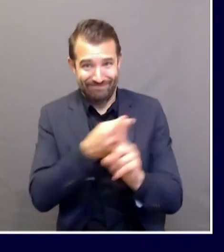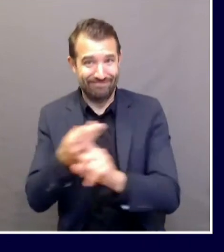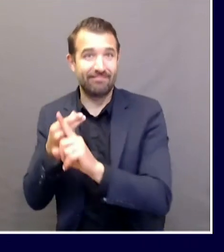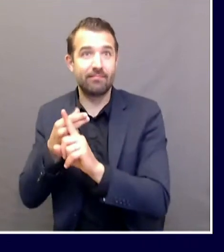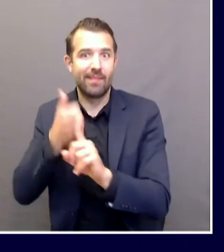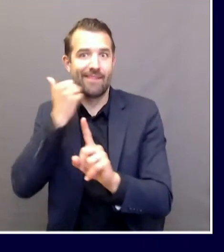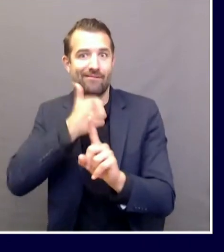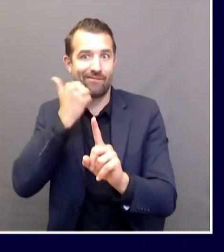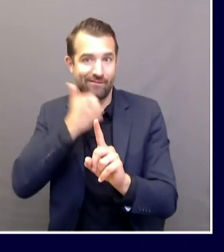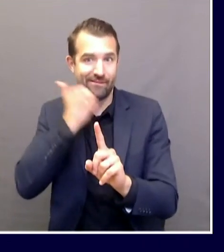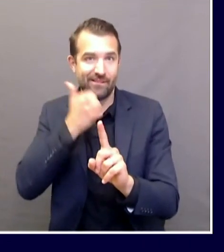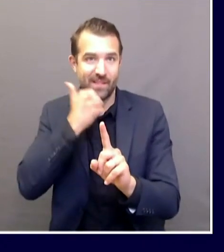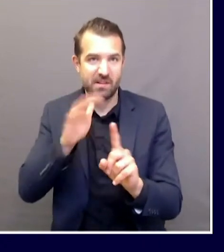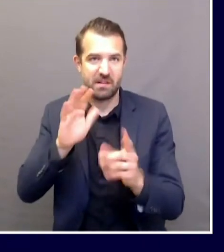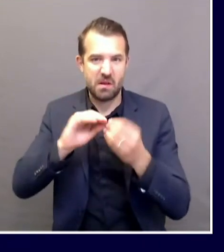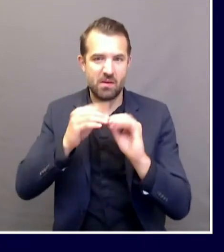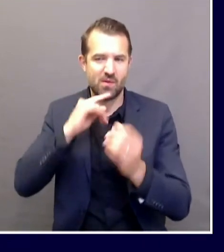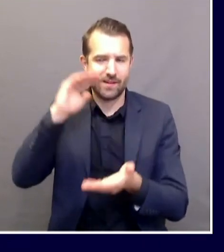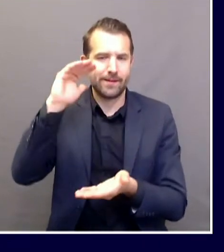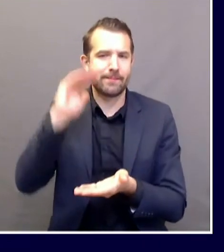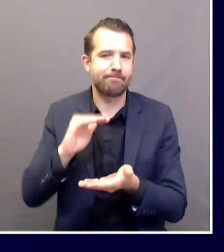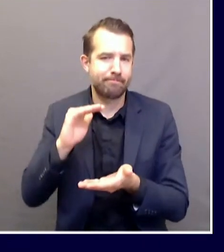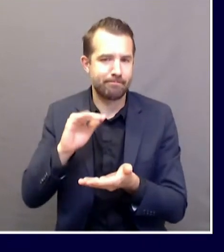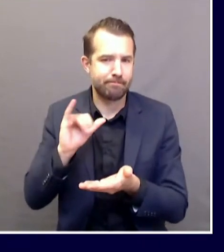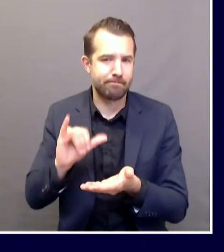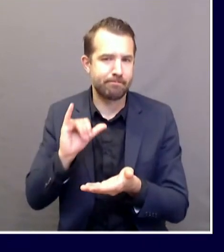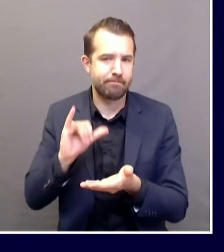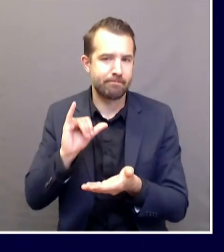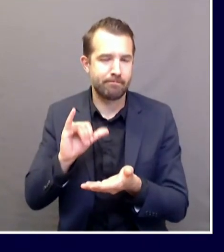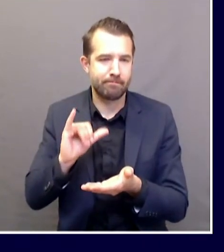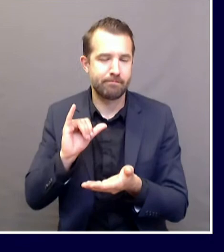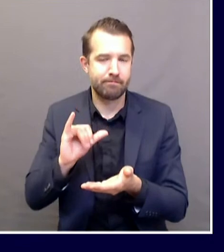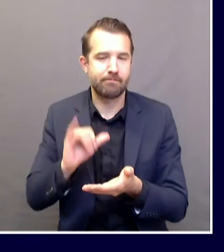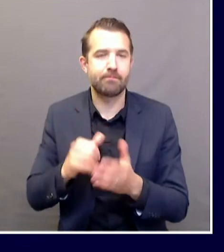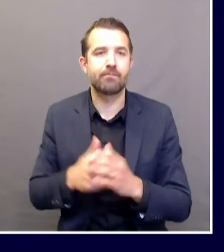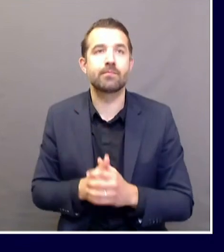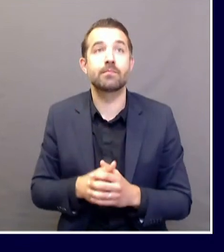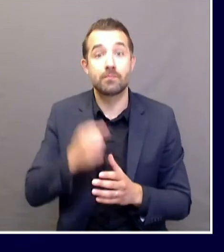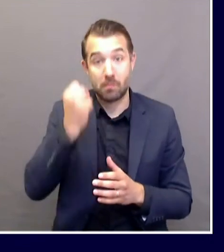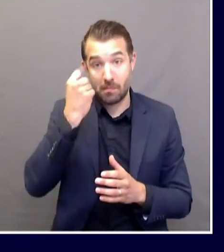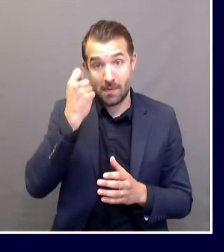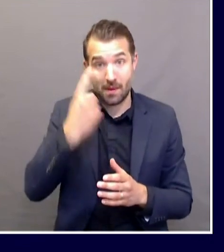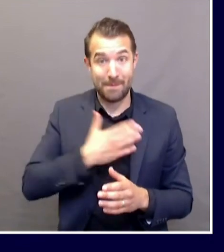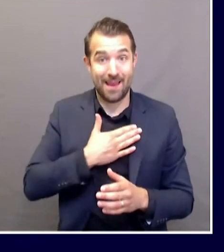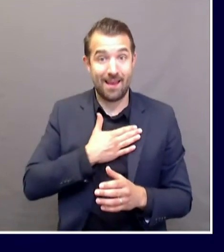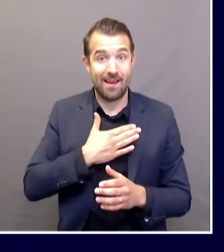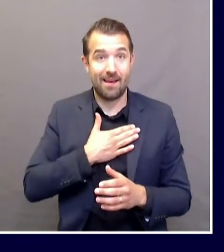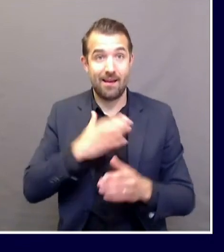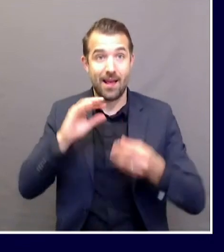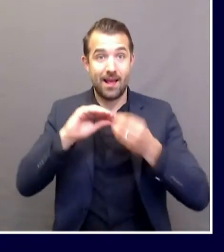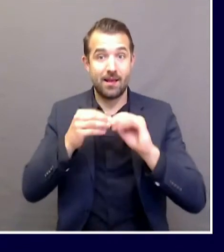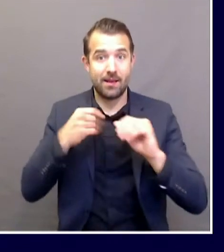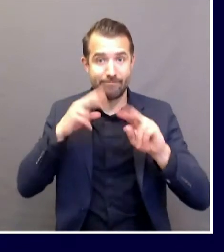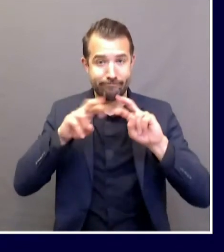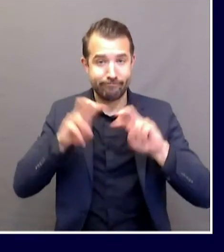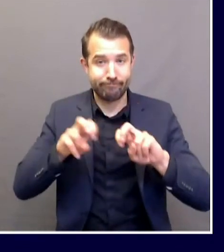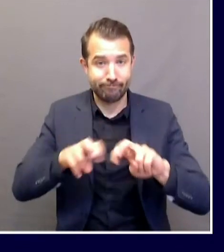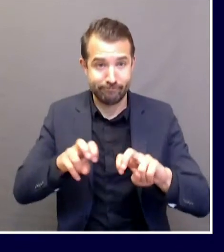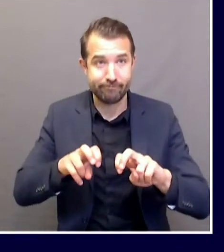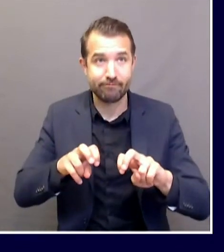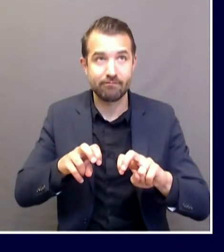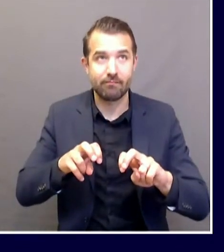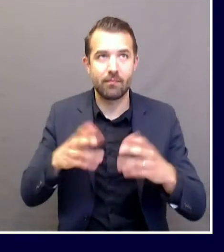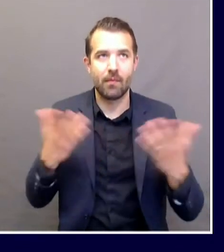Maine on a 7-day average basis. But when I ran the analysis, it was largely explained by